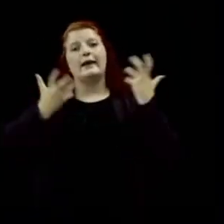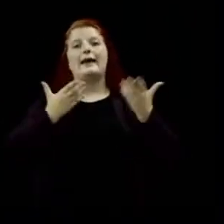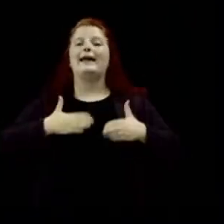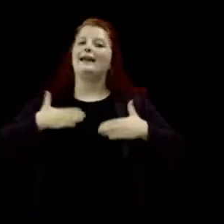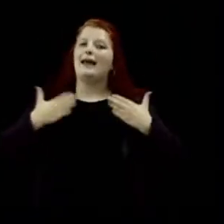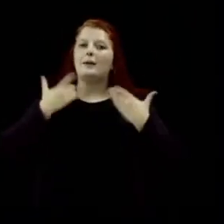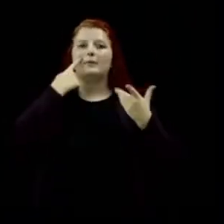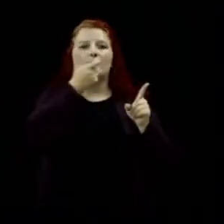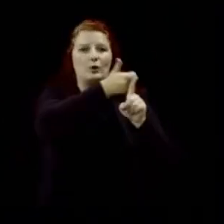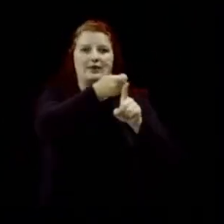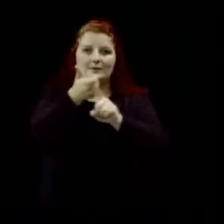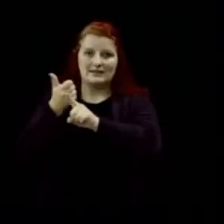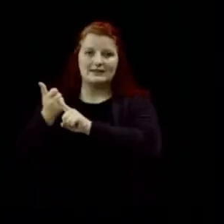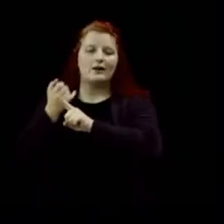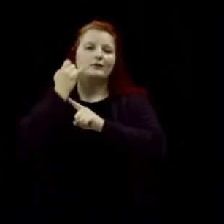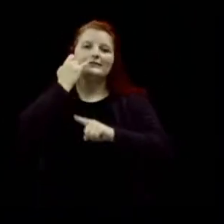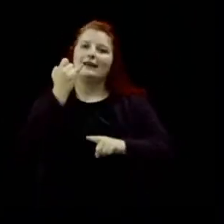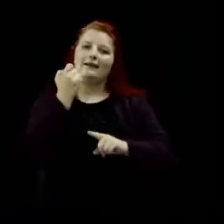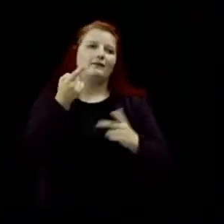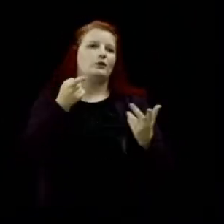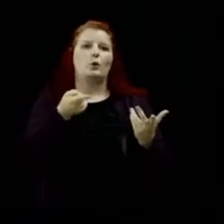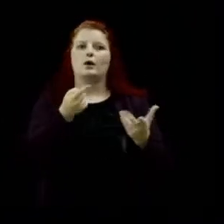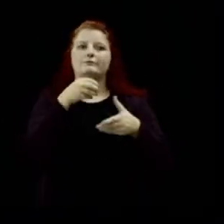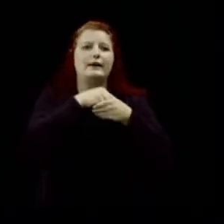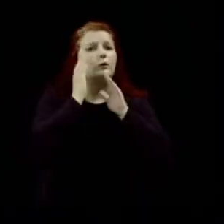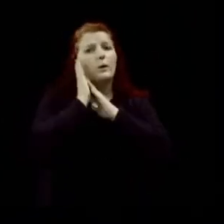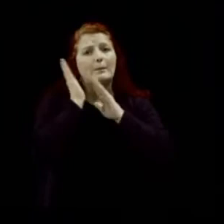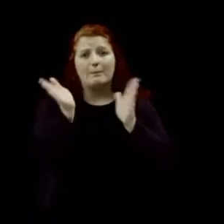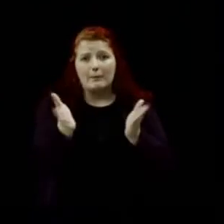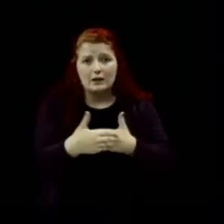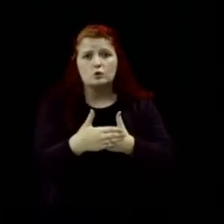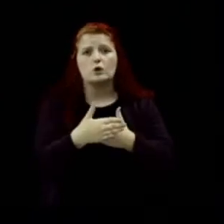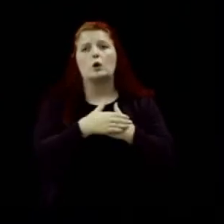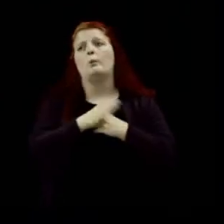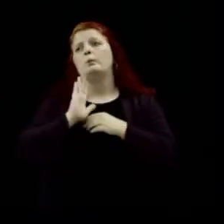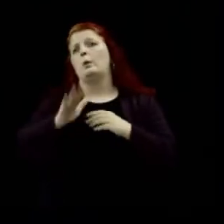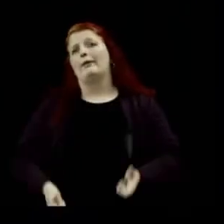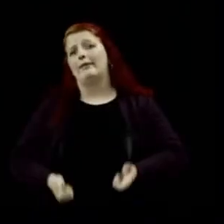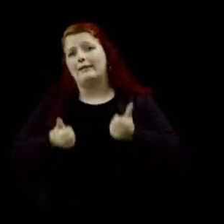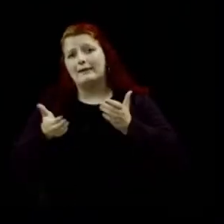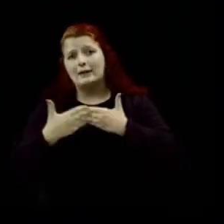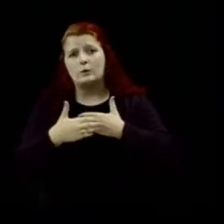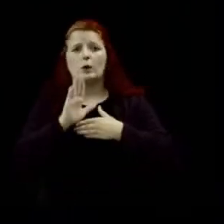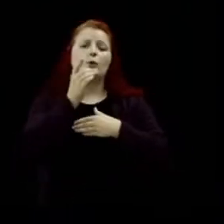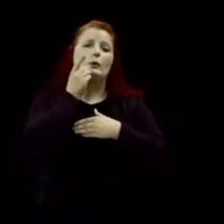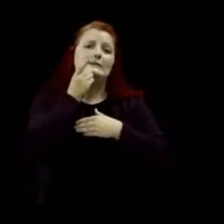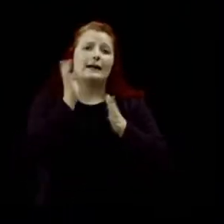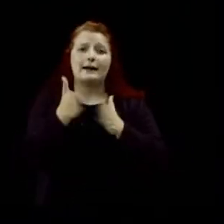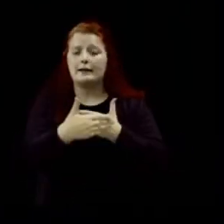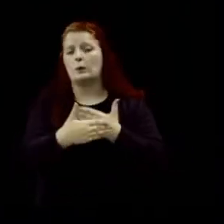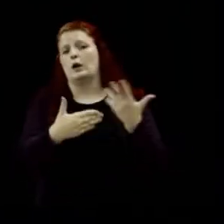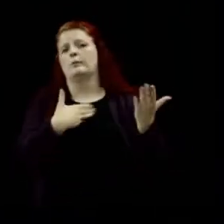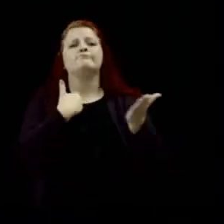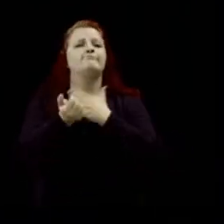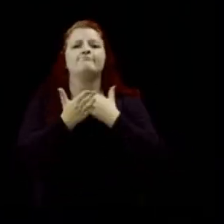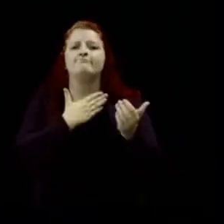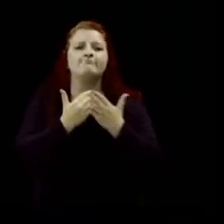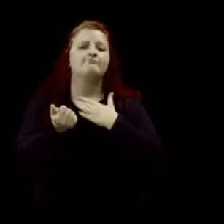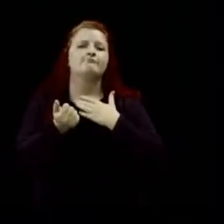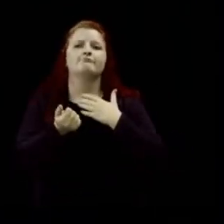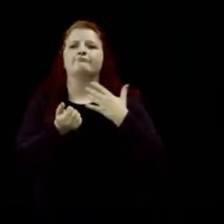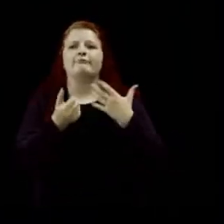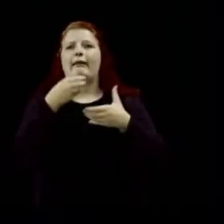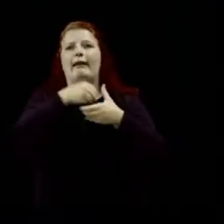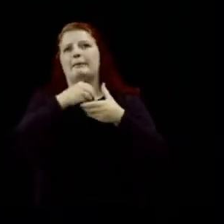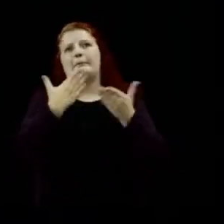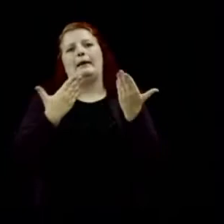for themselves, even if you're in your bedroom, in your living room, your dining room, or even